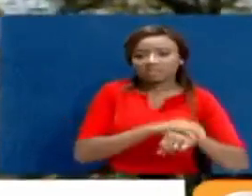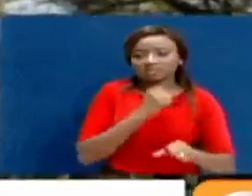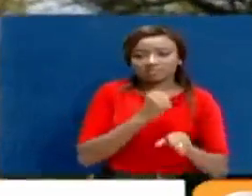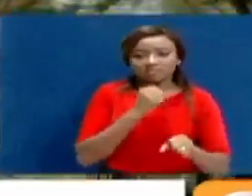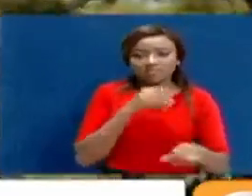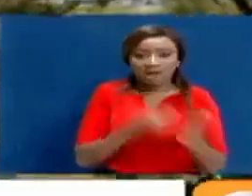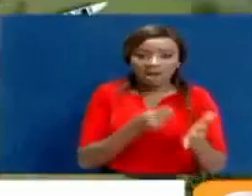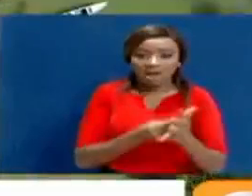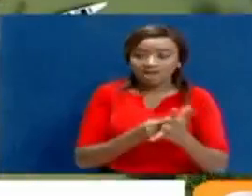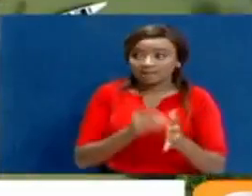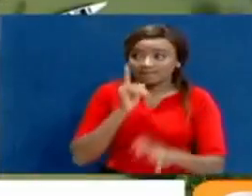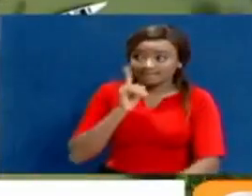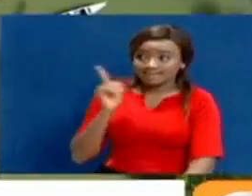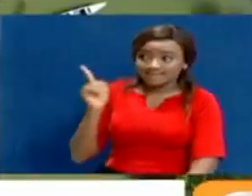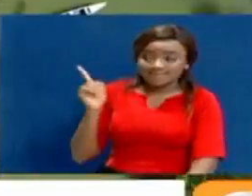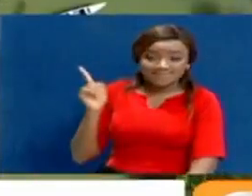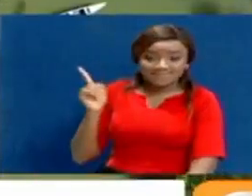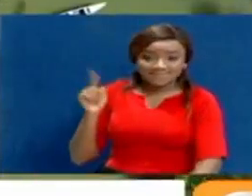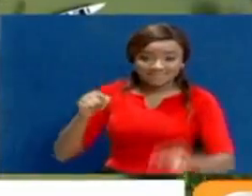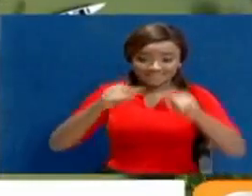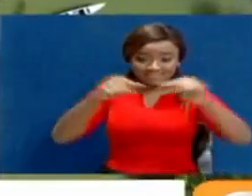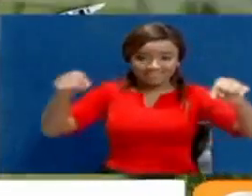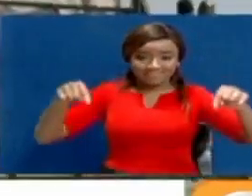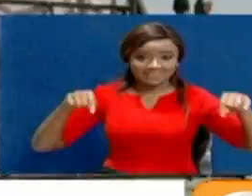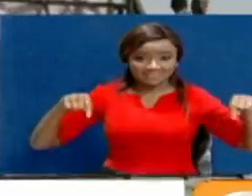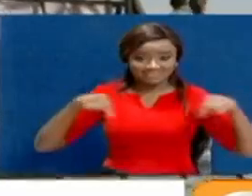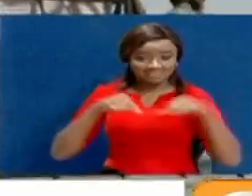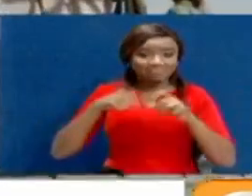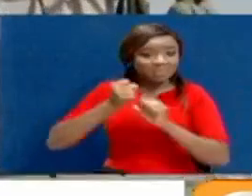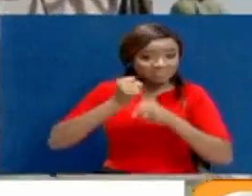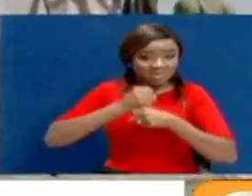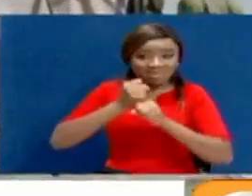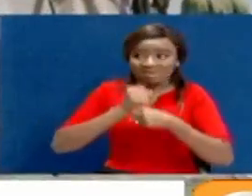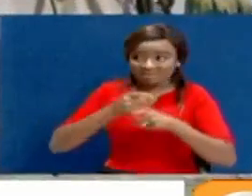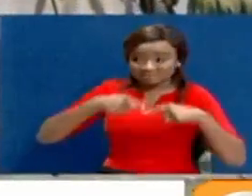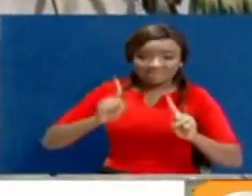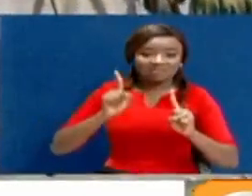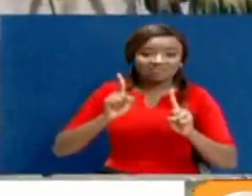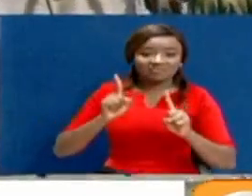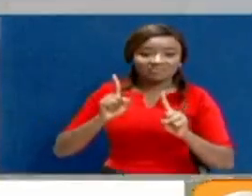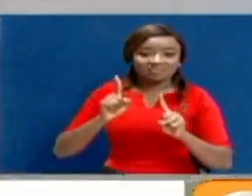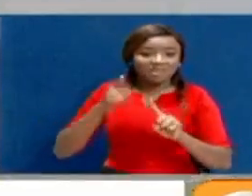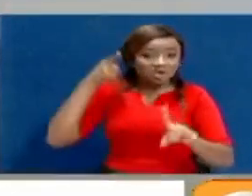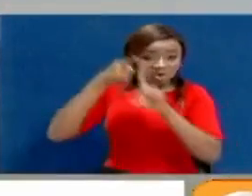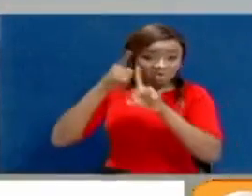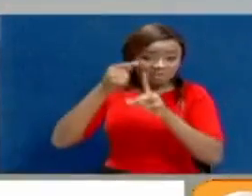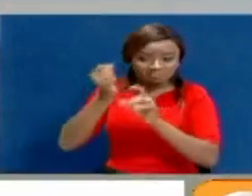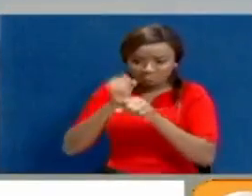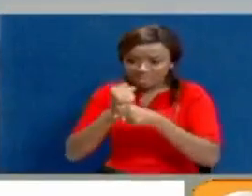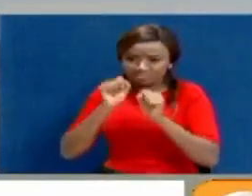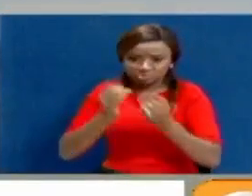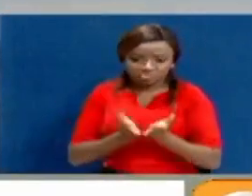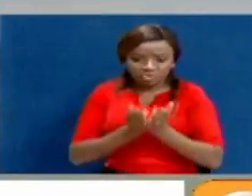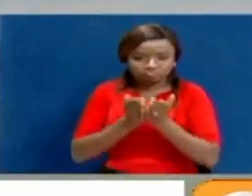transport? This rectangular barge that is custom built out of steel and designed to float on a series